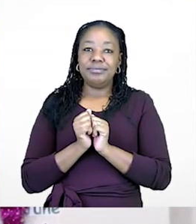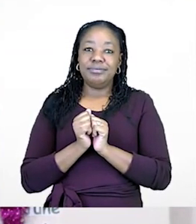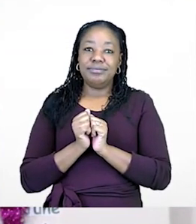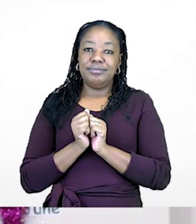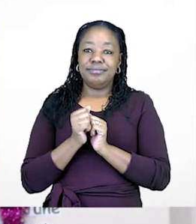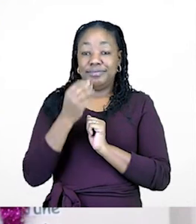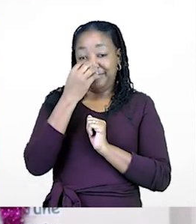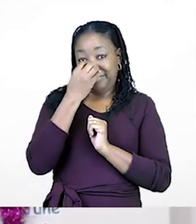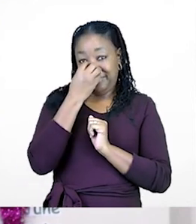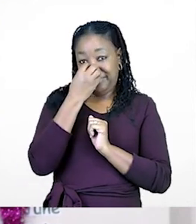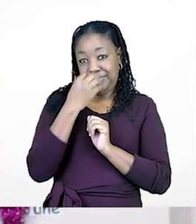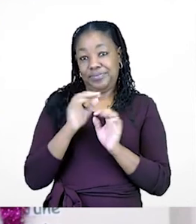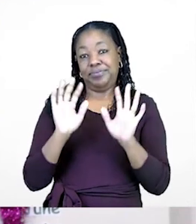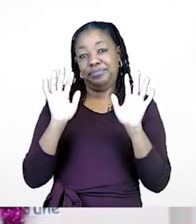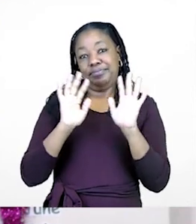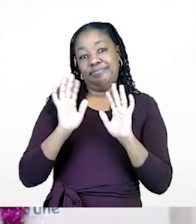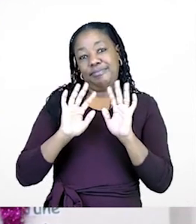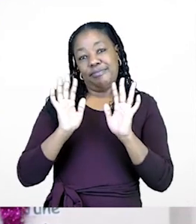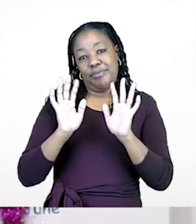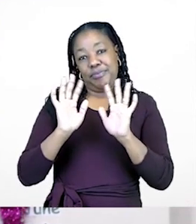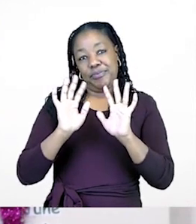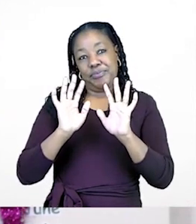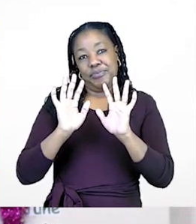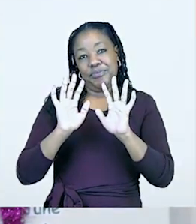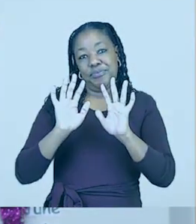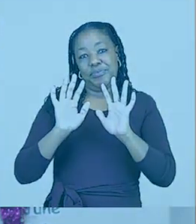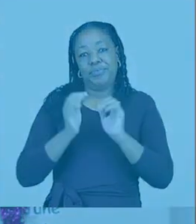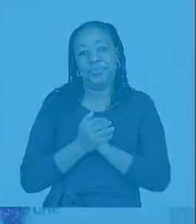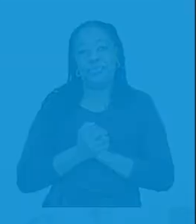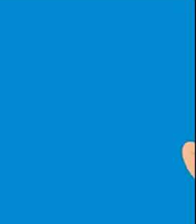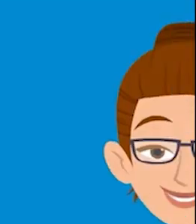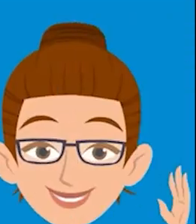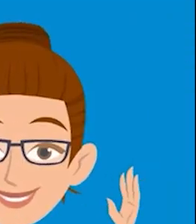from Zoe and I, we would like to say goodbye.